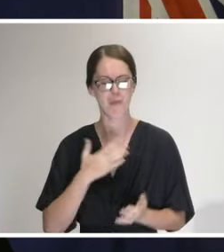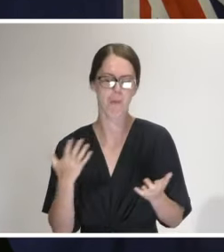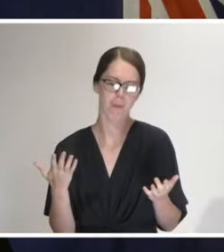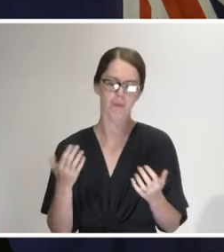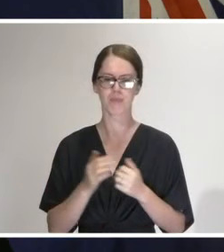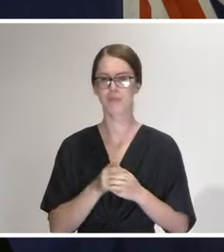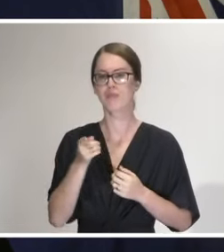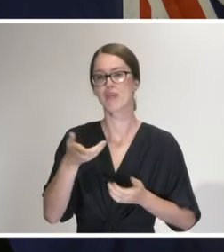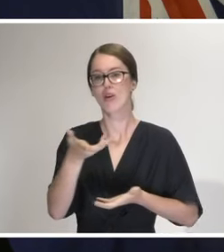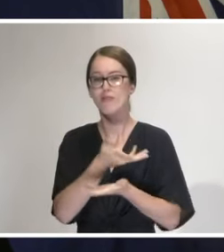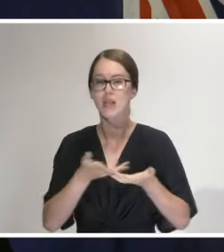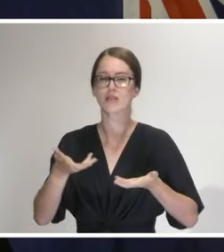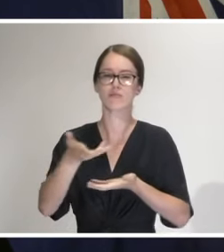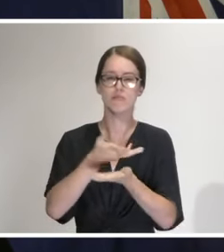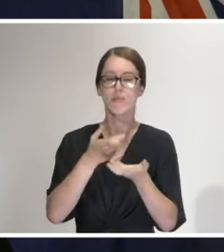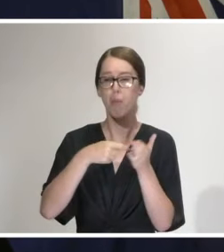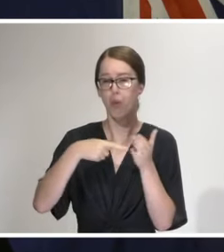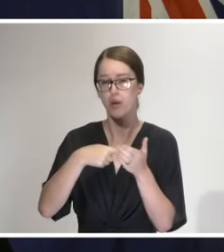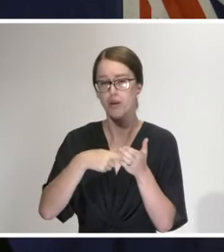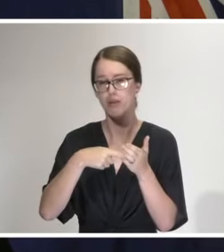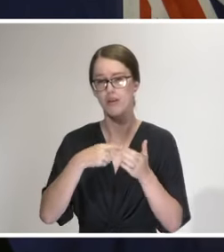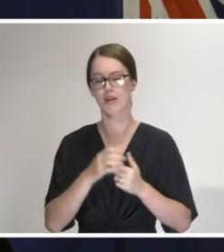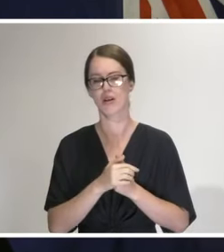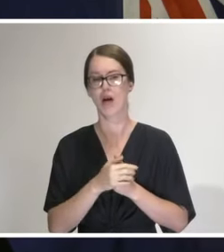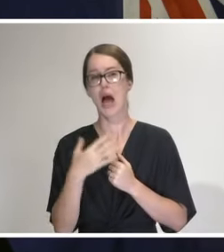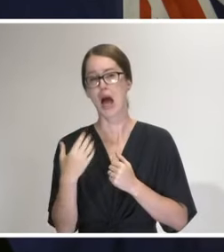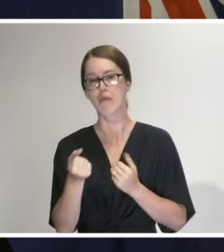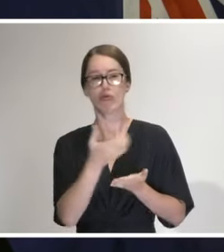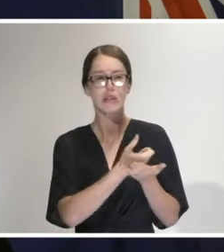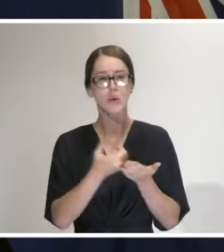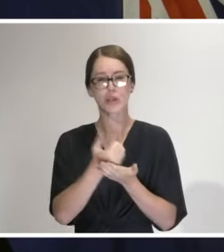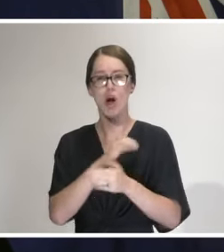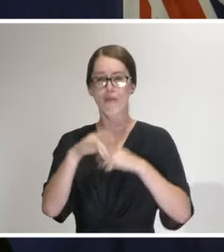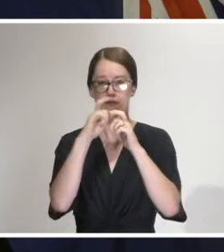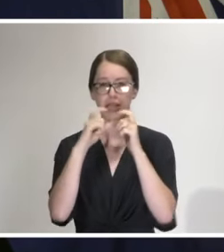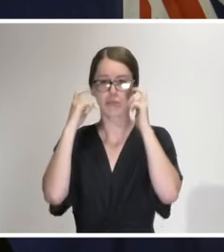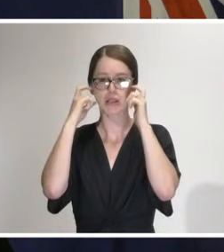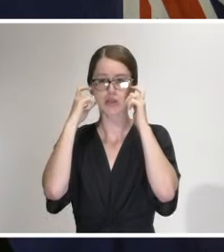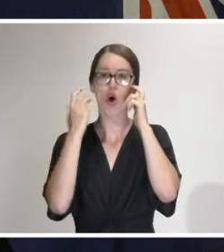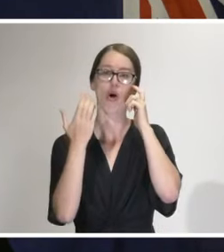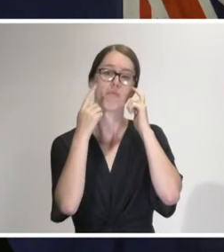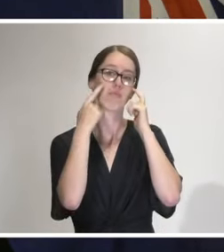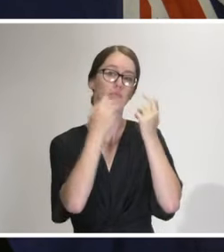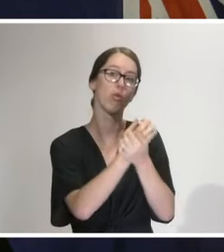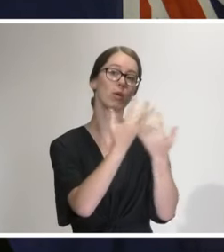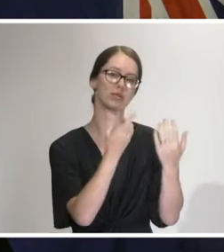these kinds of conversations are important, and we do already have some resources about face masks on our